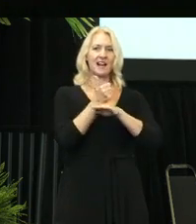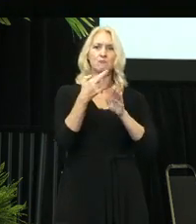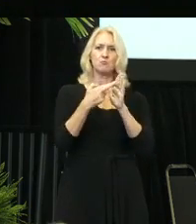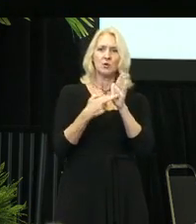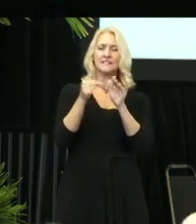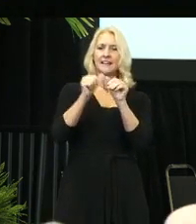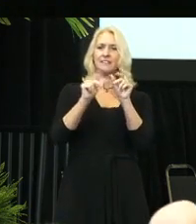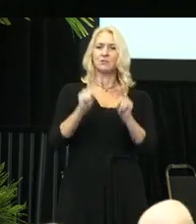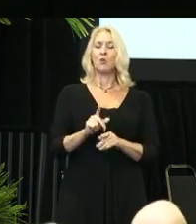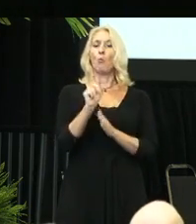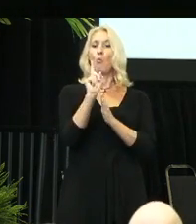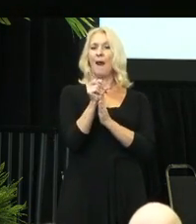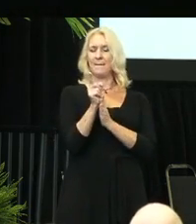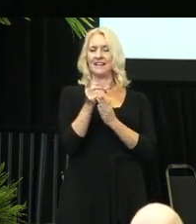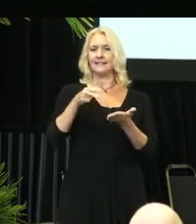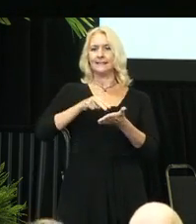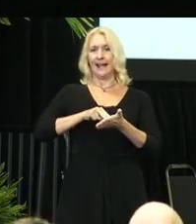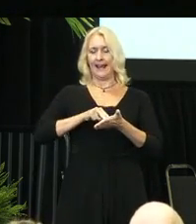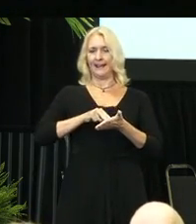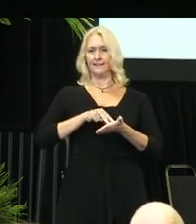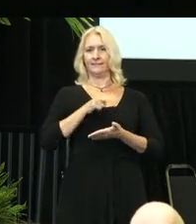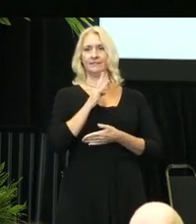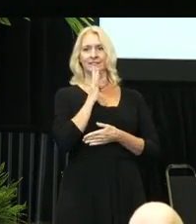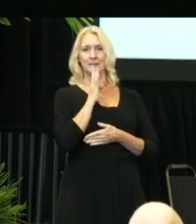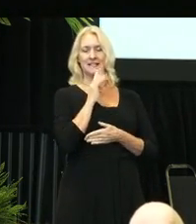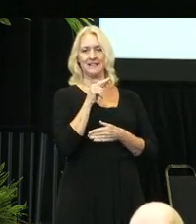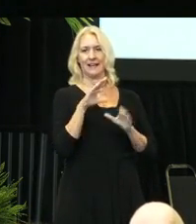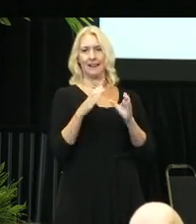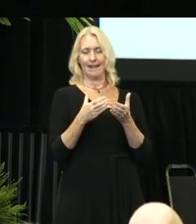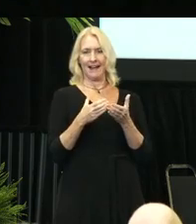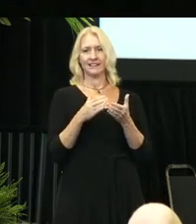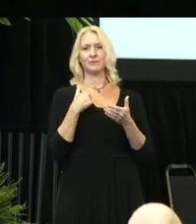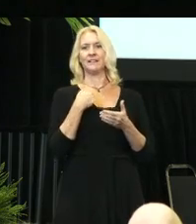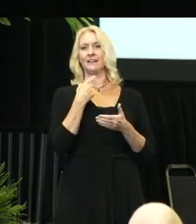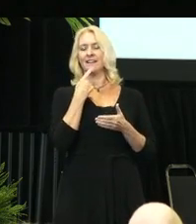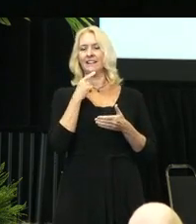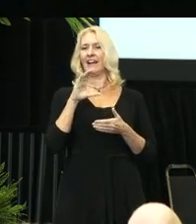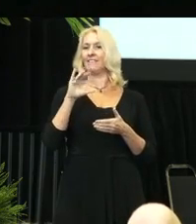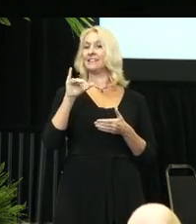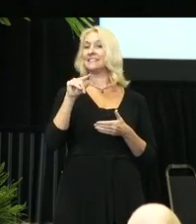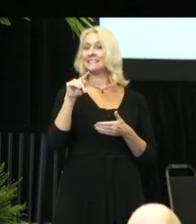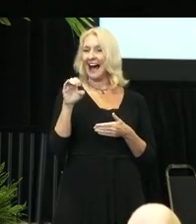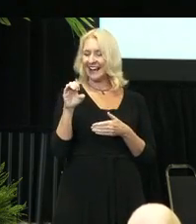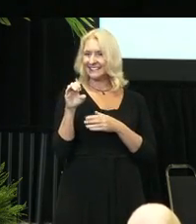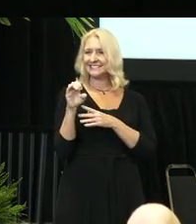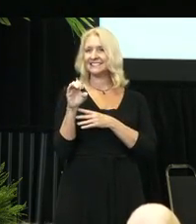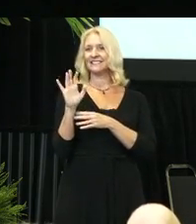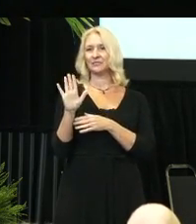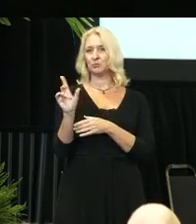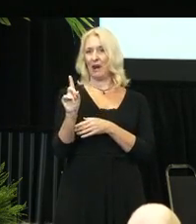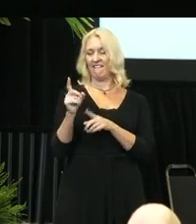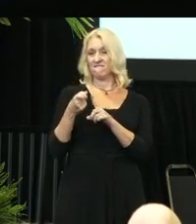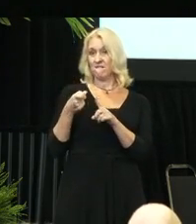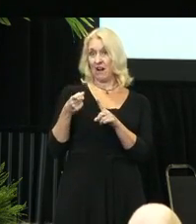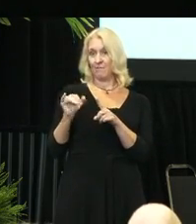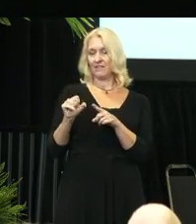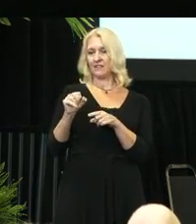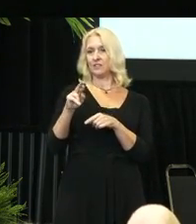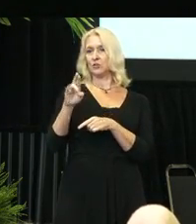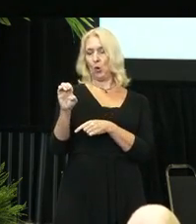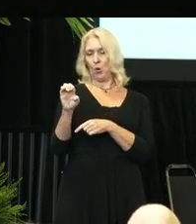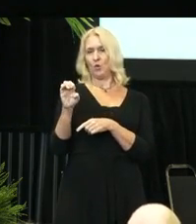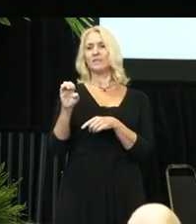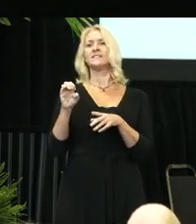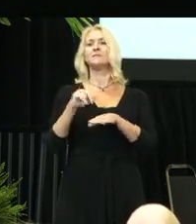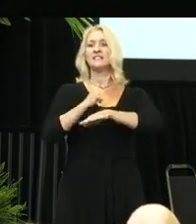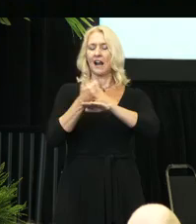up in front of the class where they can give their thoughts. They have to cite one academic source. No one can talk over them. Everyone's going to get a turn. So we set up all of those different safeguards